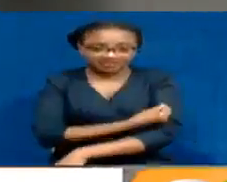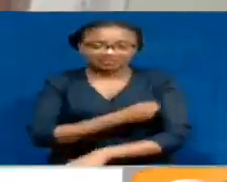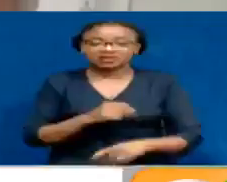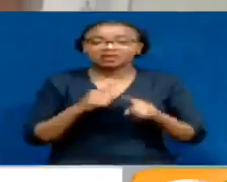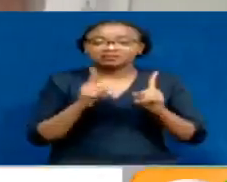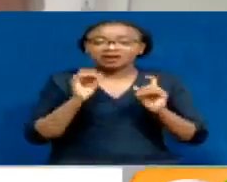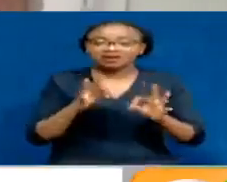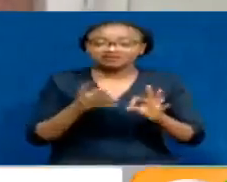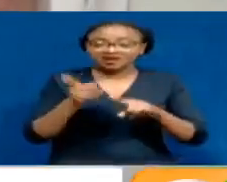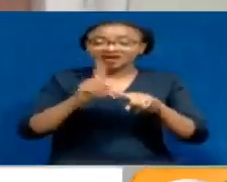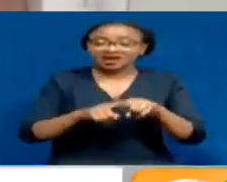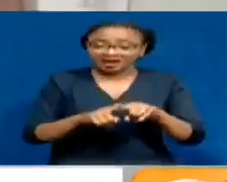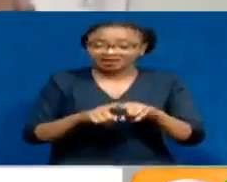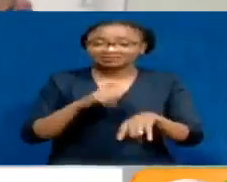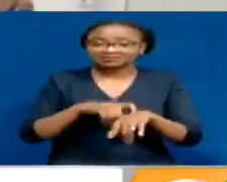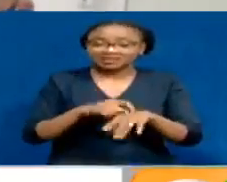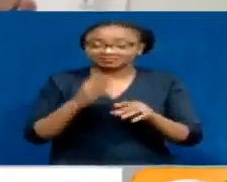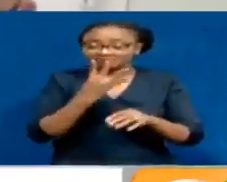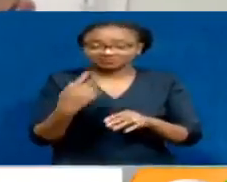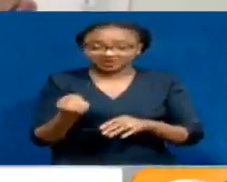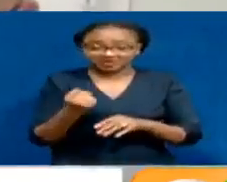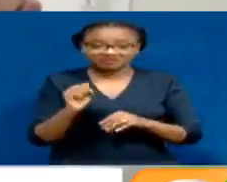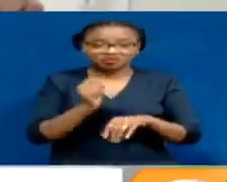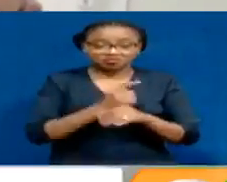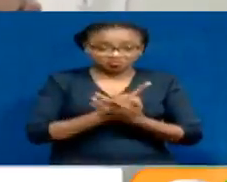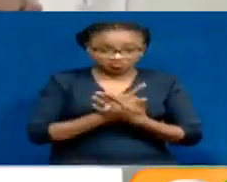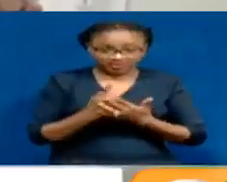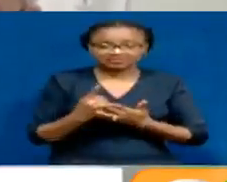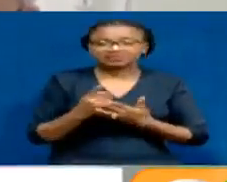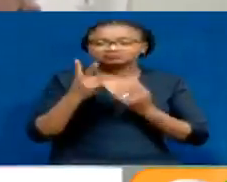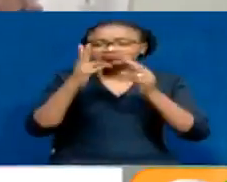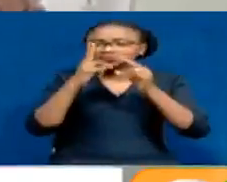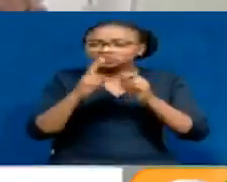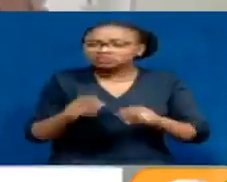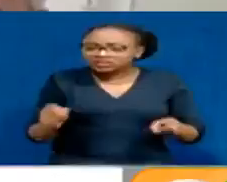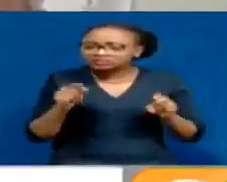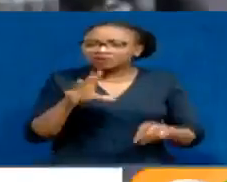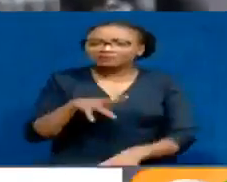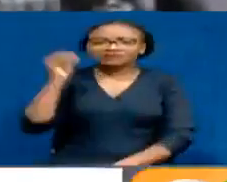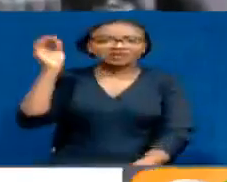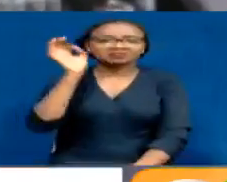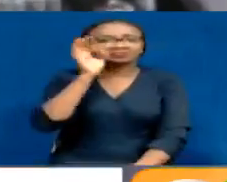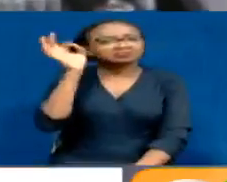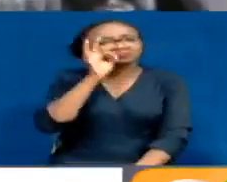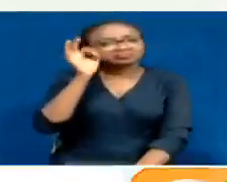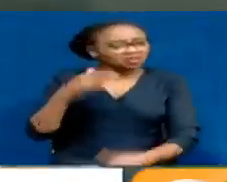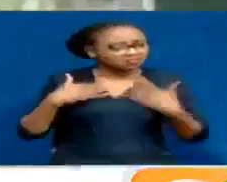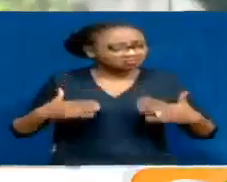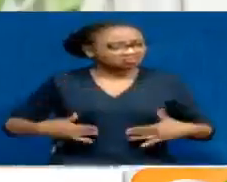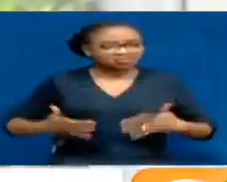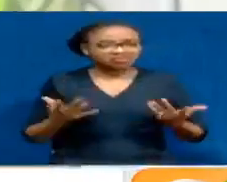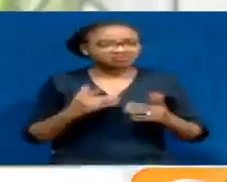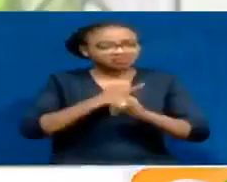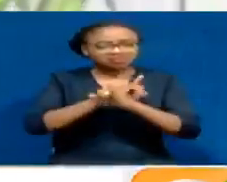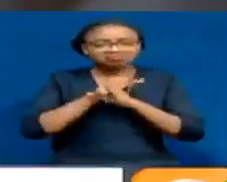to 45 weeks between the first and second doses in study participants, the research results demonstrated that antibody levels